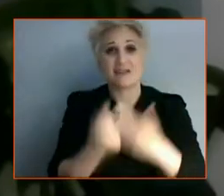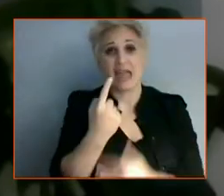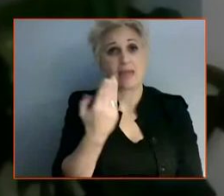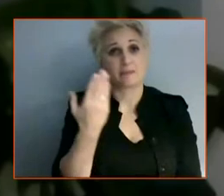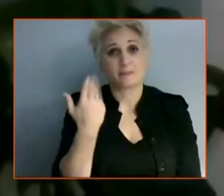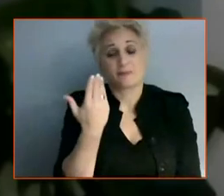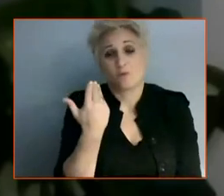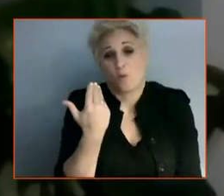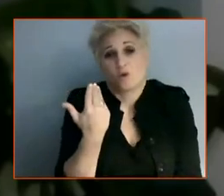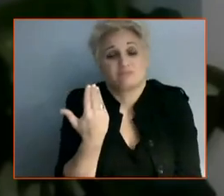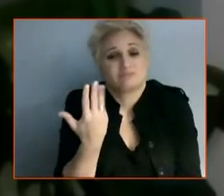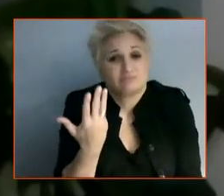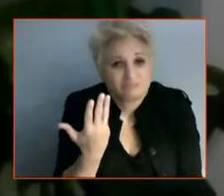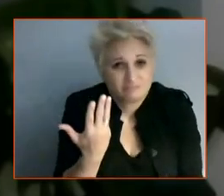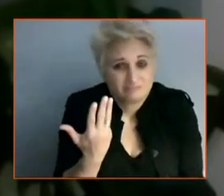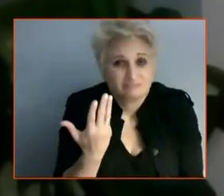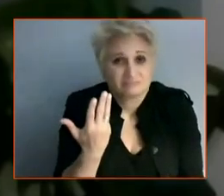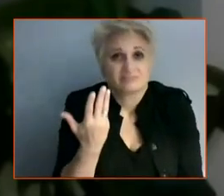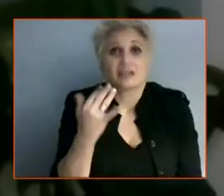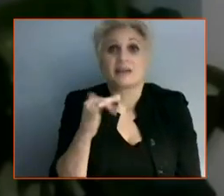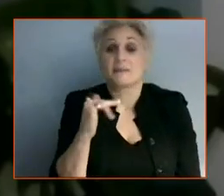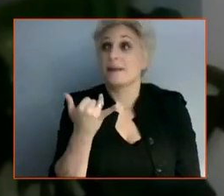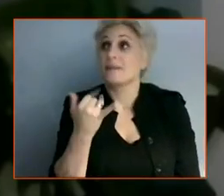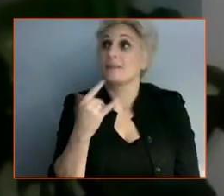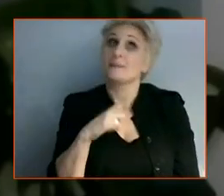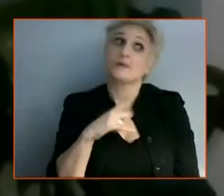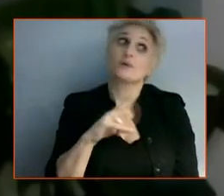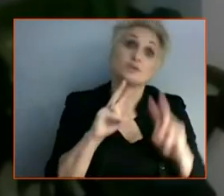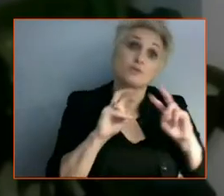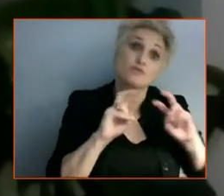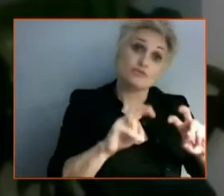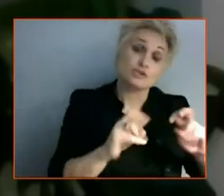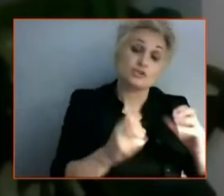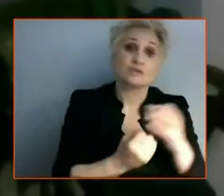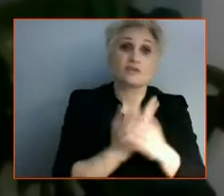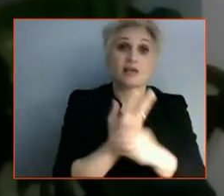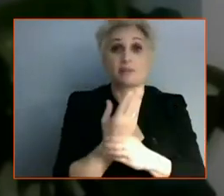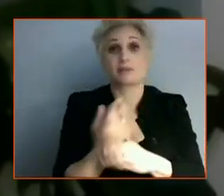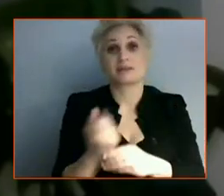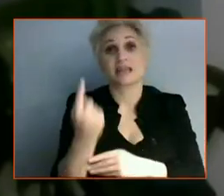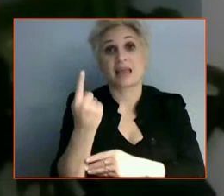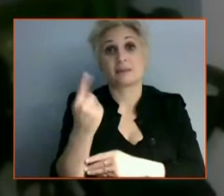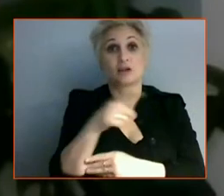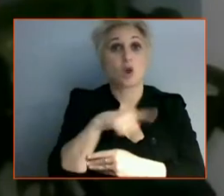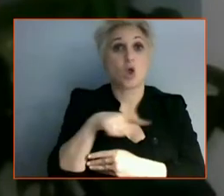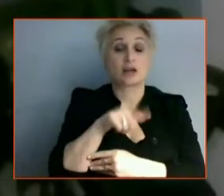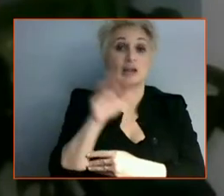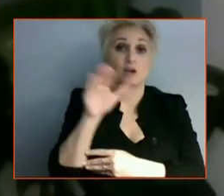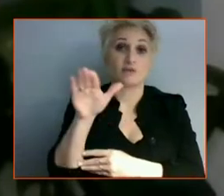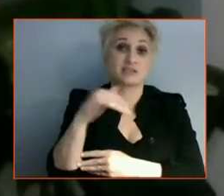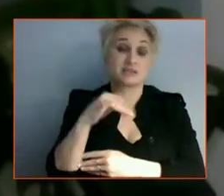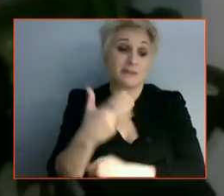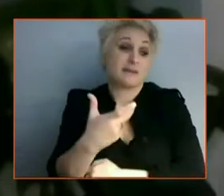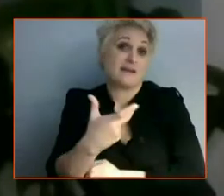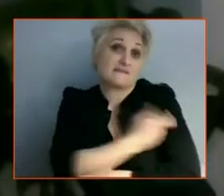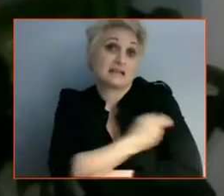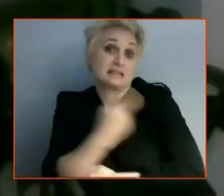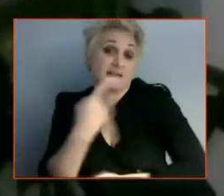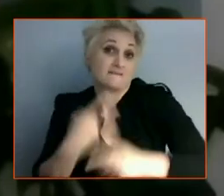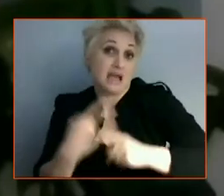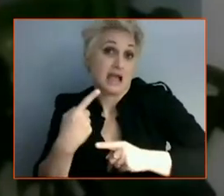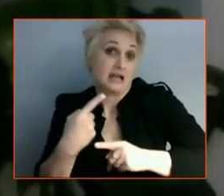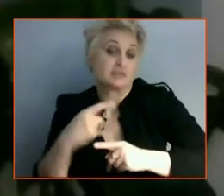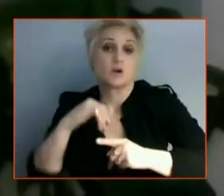end up, as a result of research and development that's happening locally and overseas, with the vaccine quite quickly, or it could take quite a